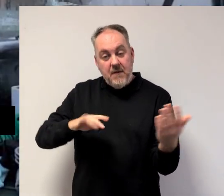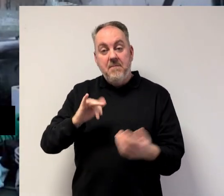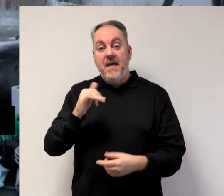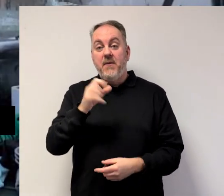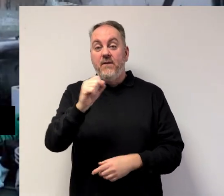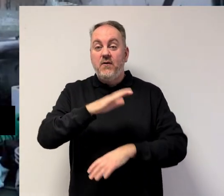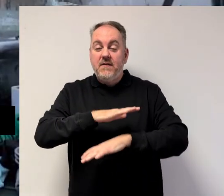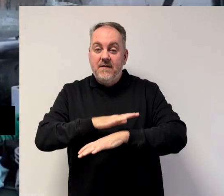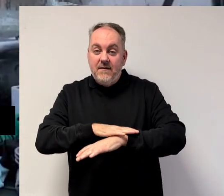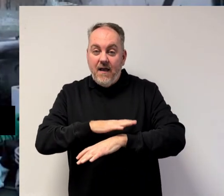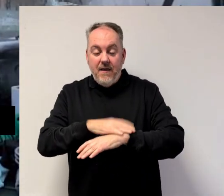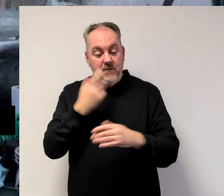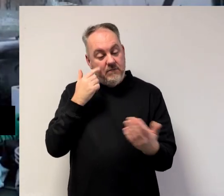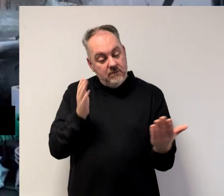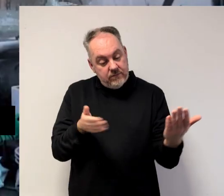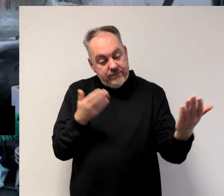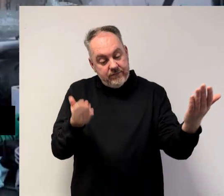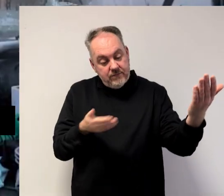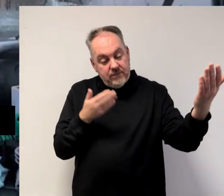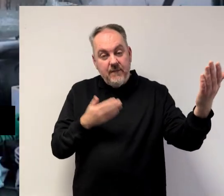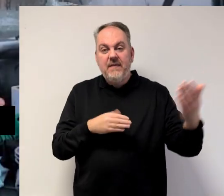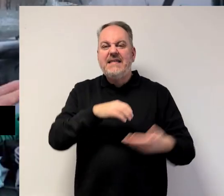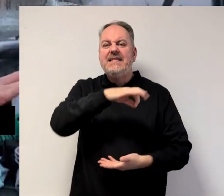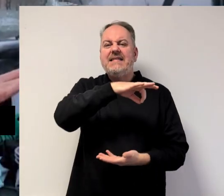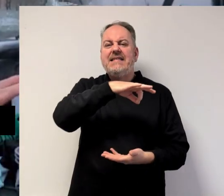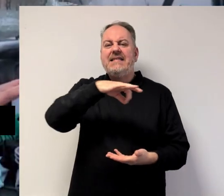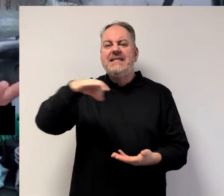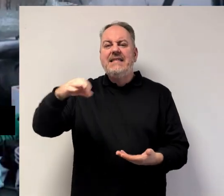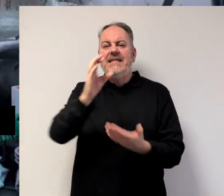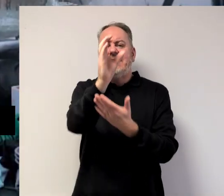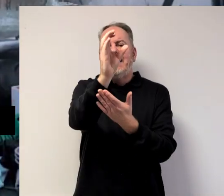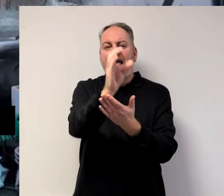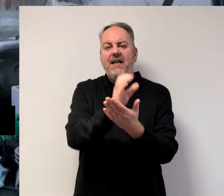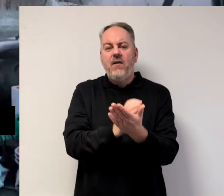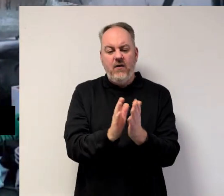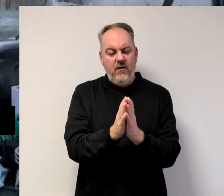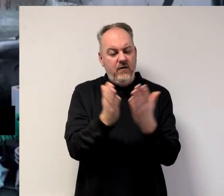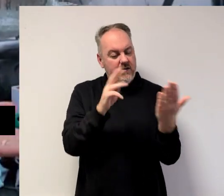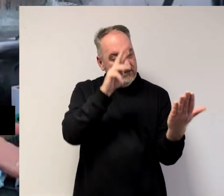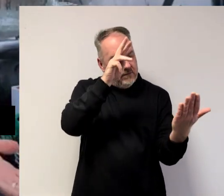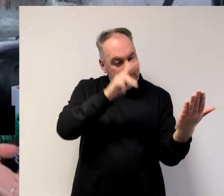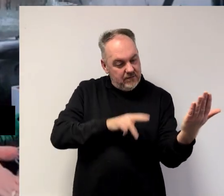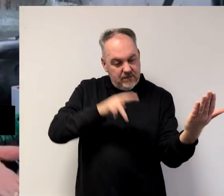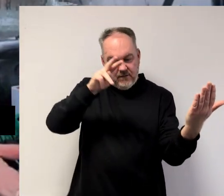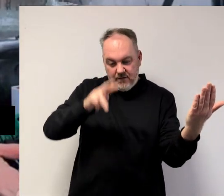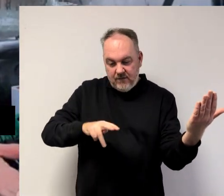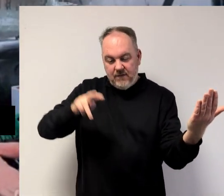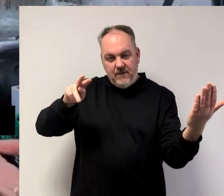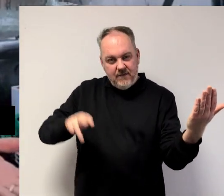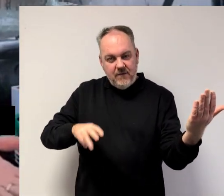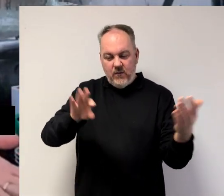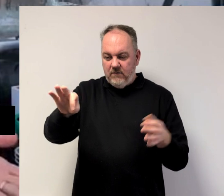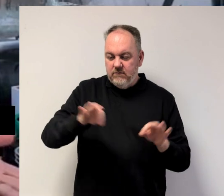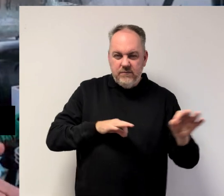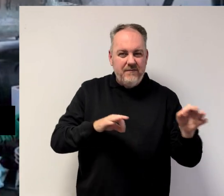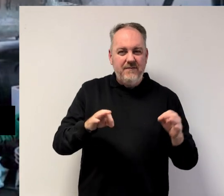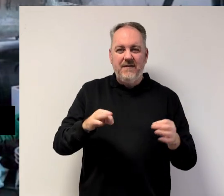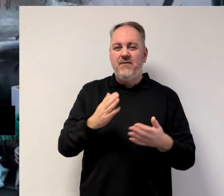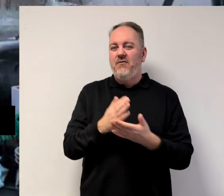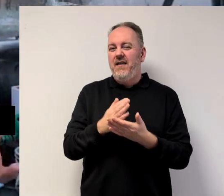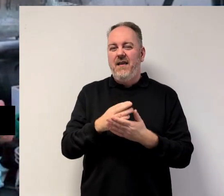Seed catalogues, information from every source that you can get. Forth Environment Link,